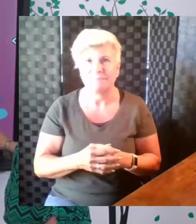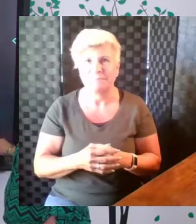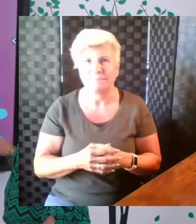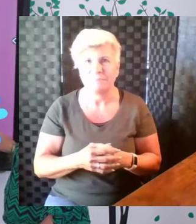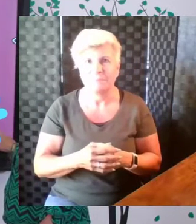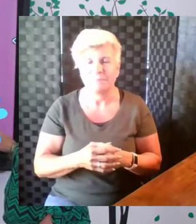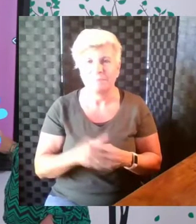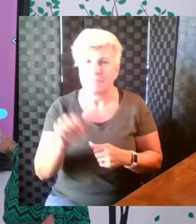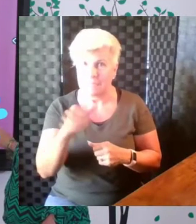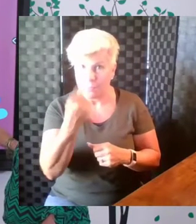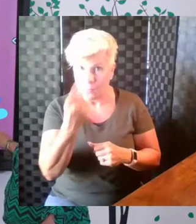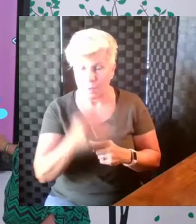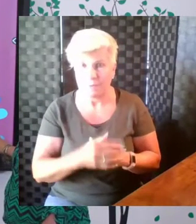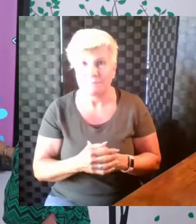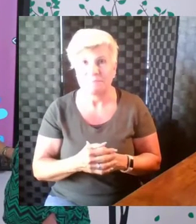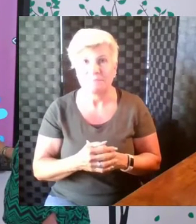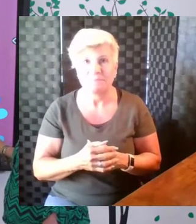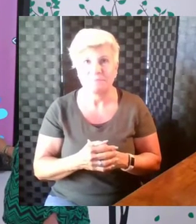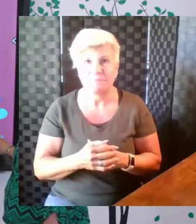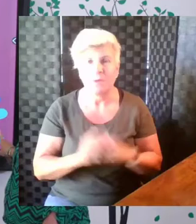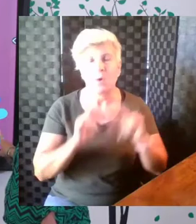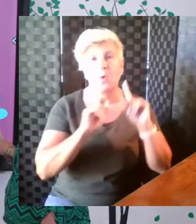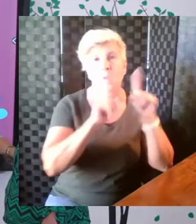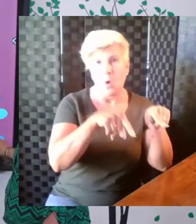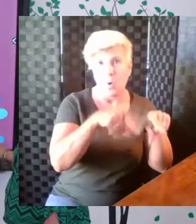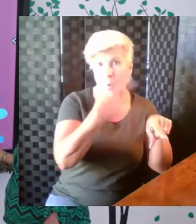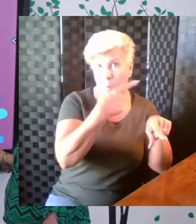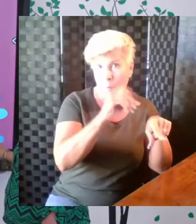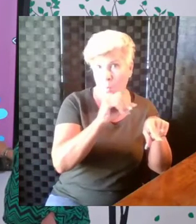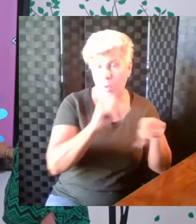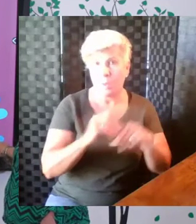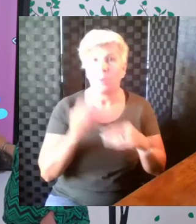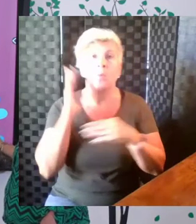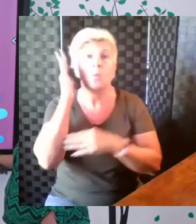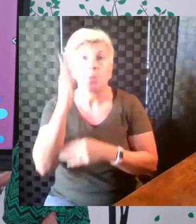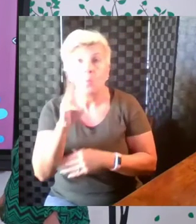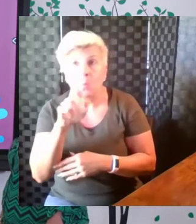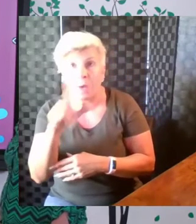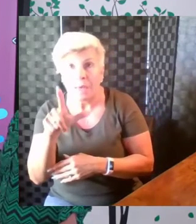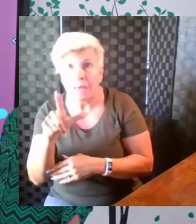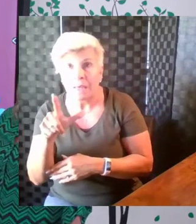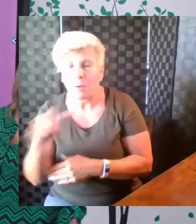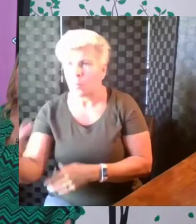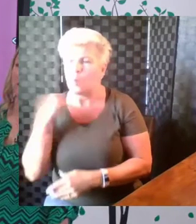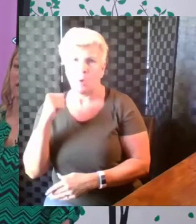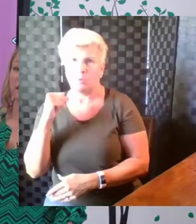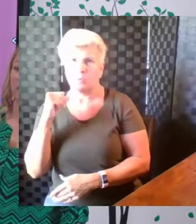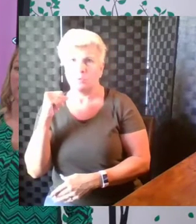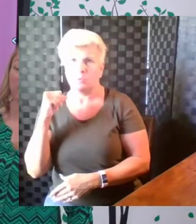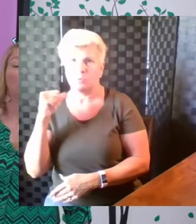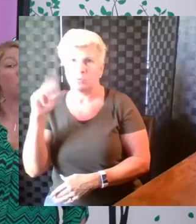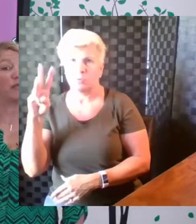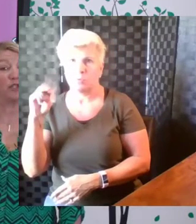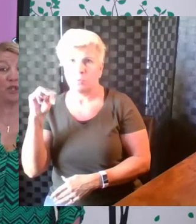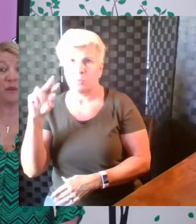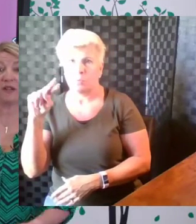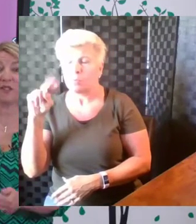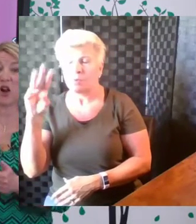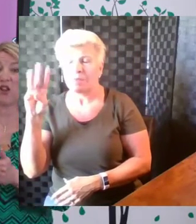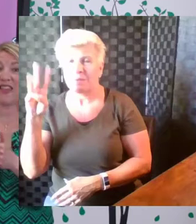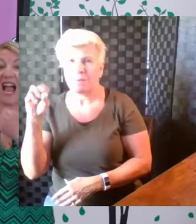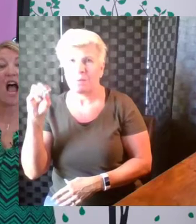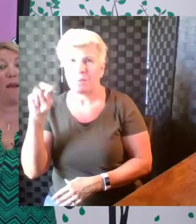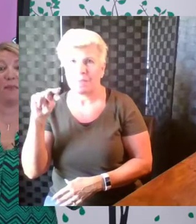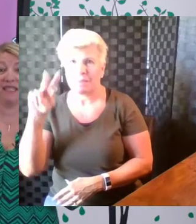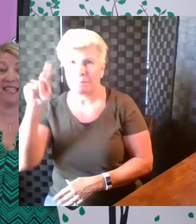Let's try another one. Go, will, won't. Which 2